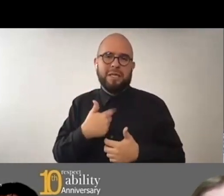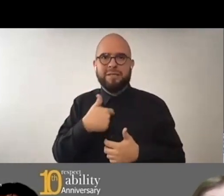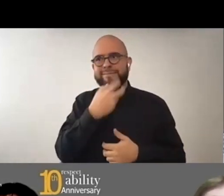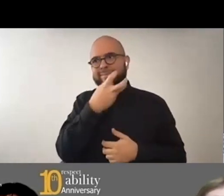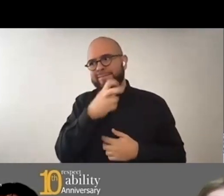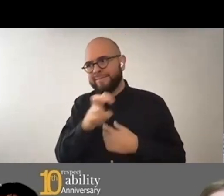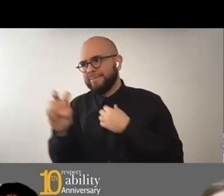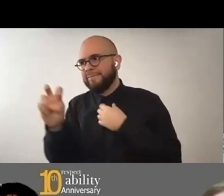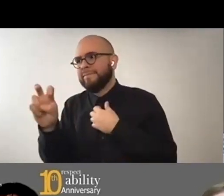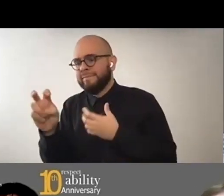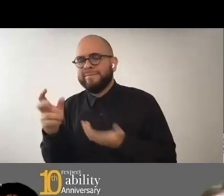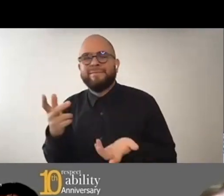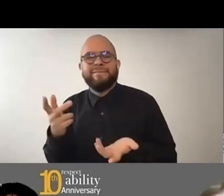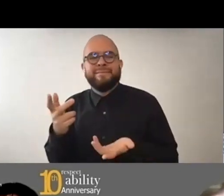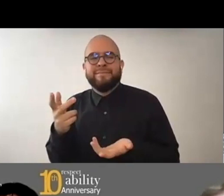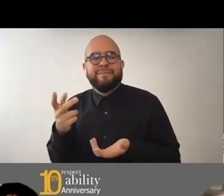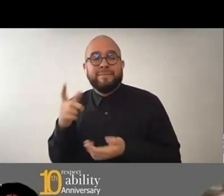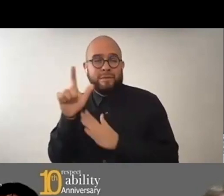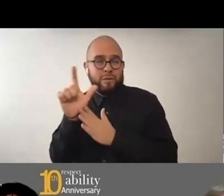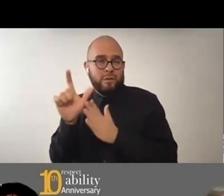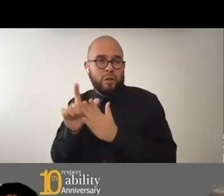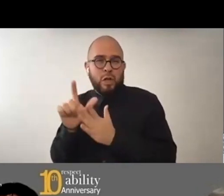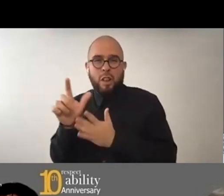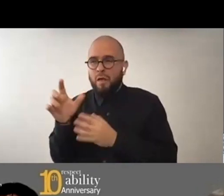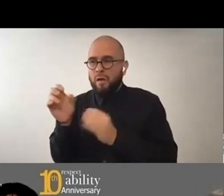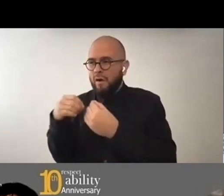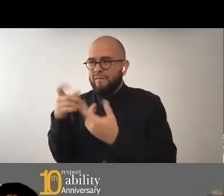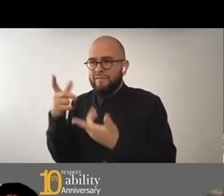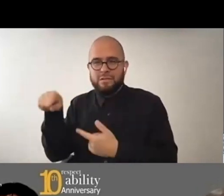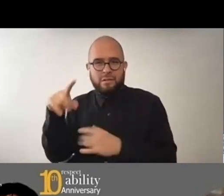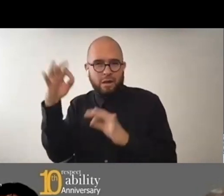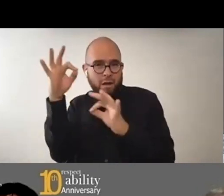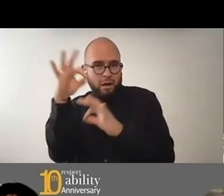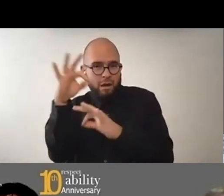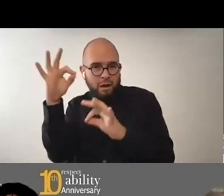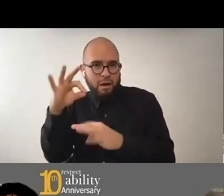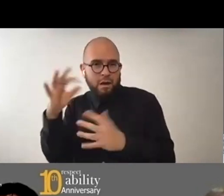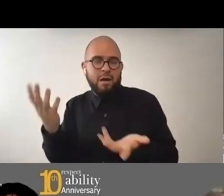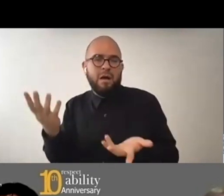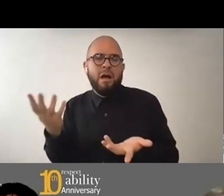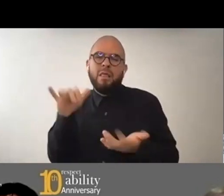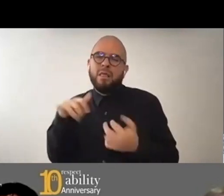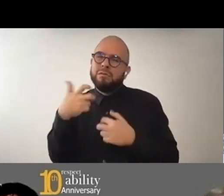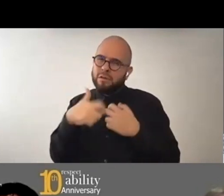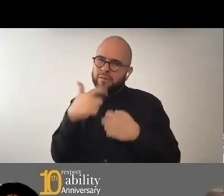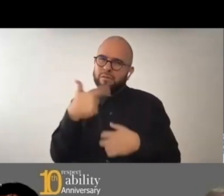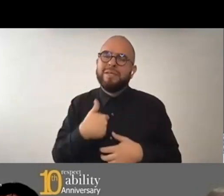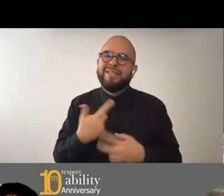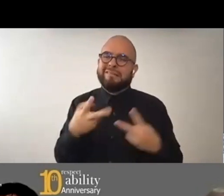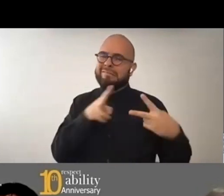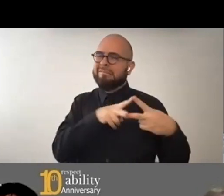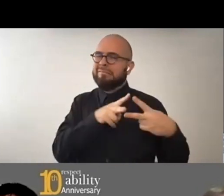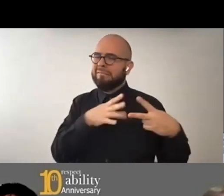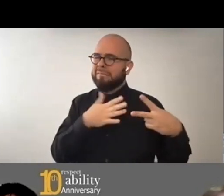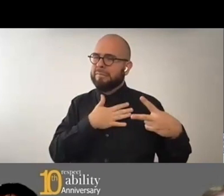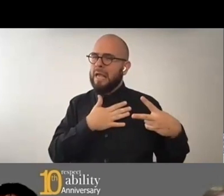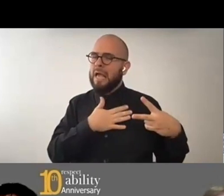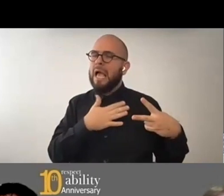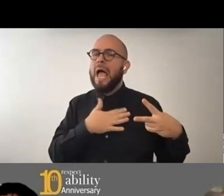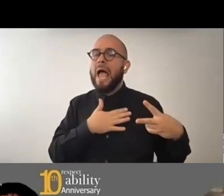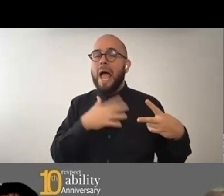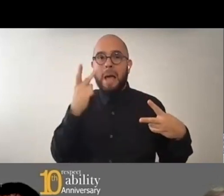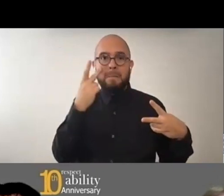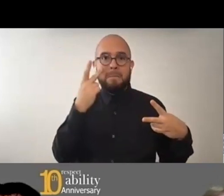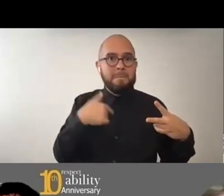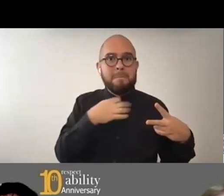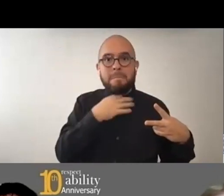firms that just didn't know. So I think I'll stop with those two and let the rest of the panelists